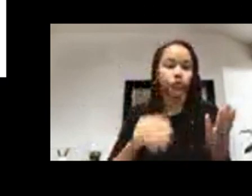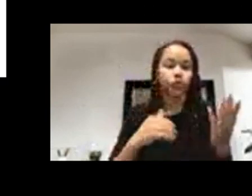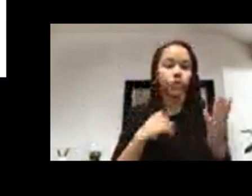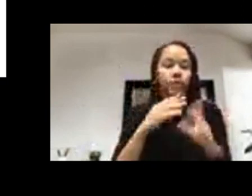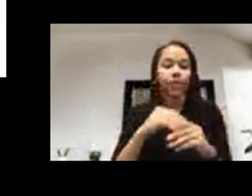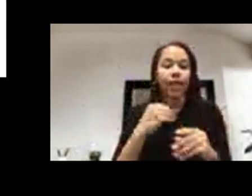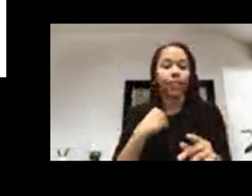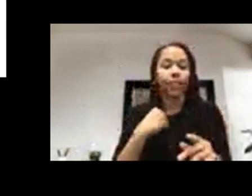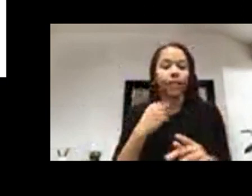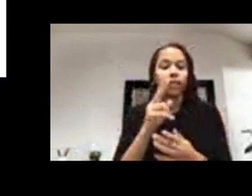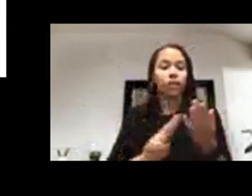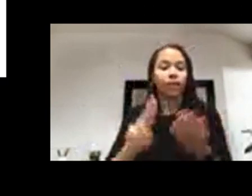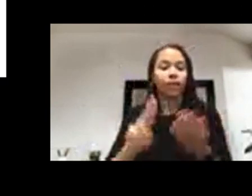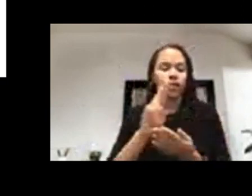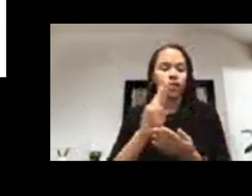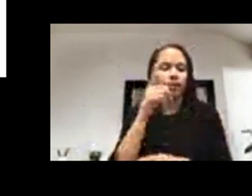rising